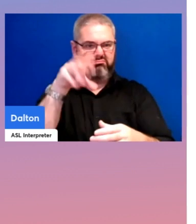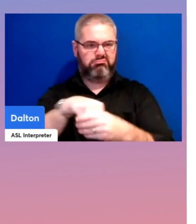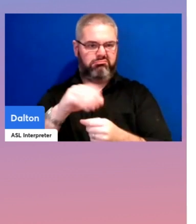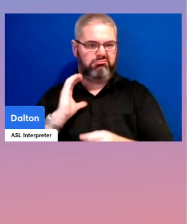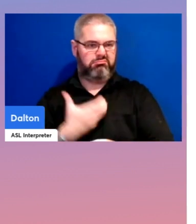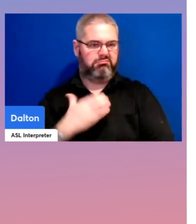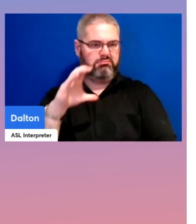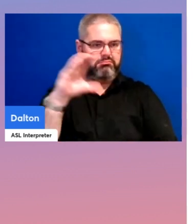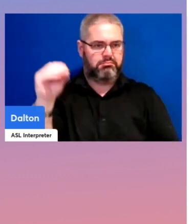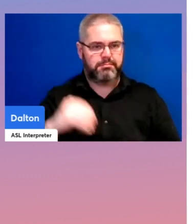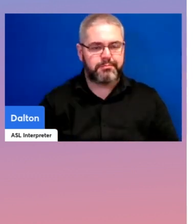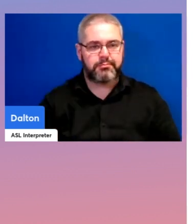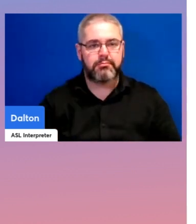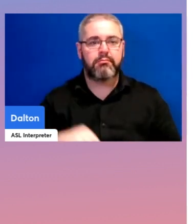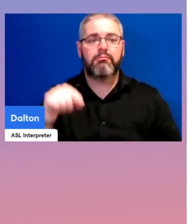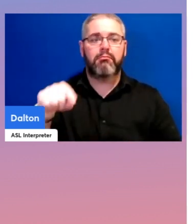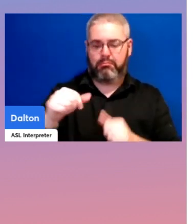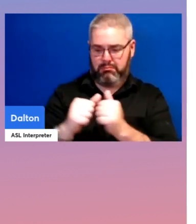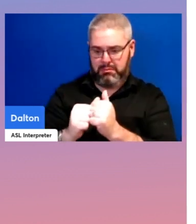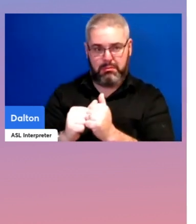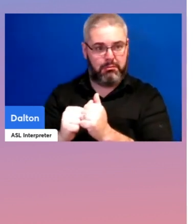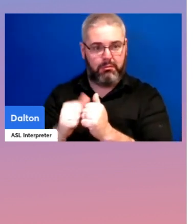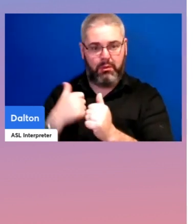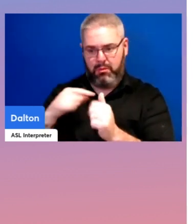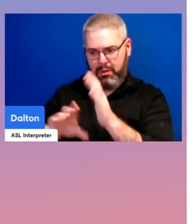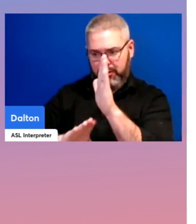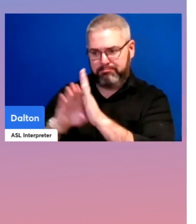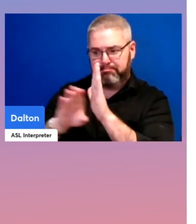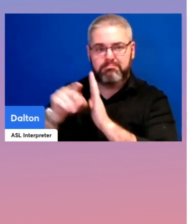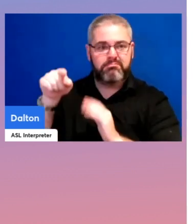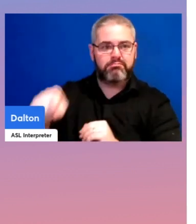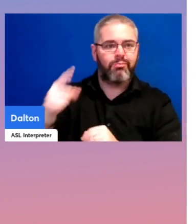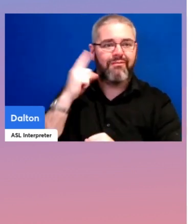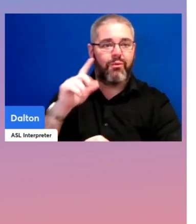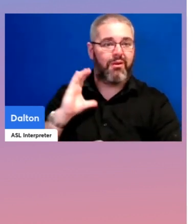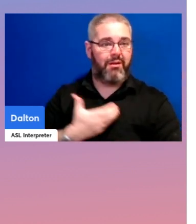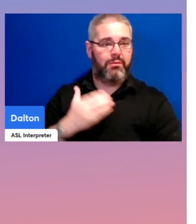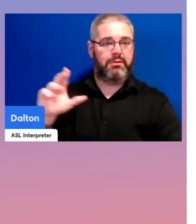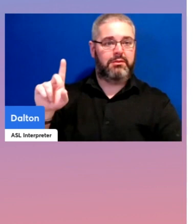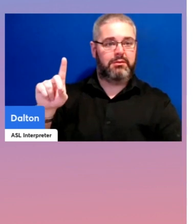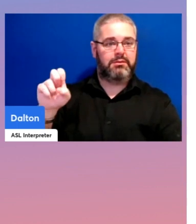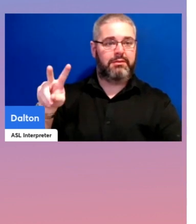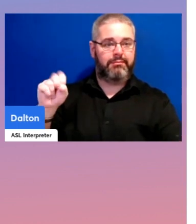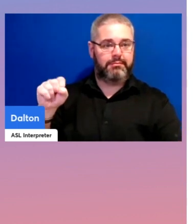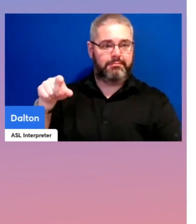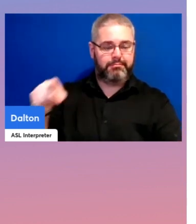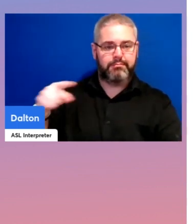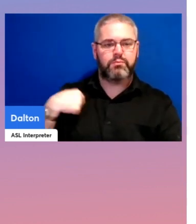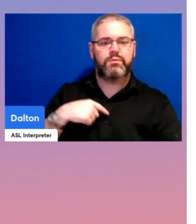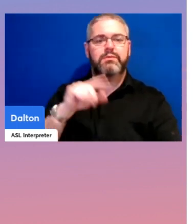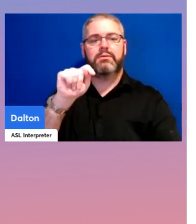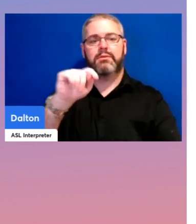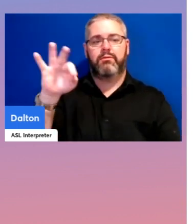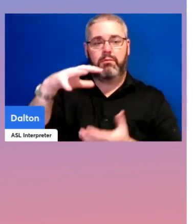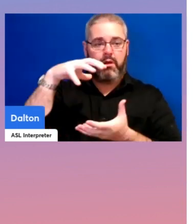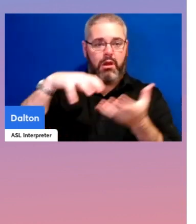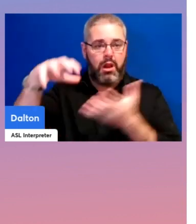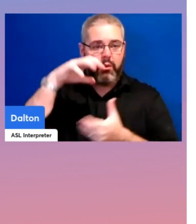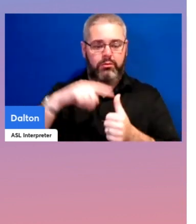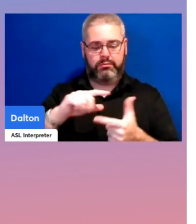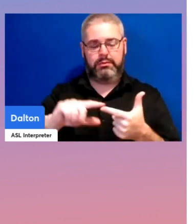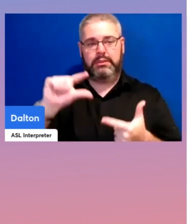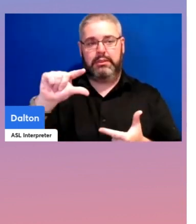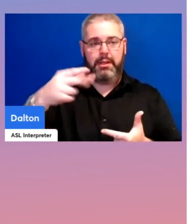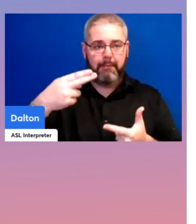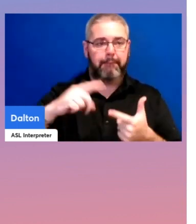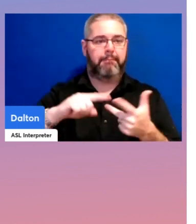We're building a platform for our developers, mainly using these tools. We have Terraform Cloud, we have GitHub, and we have